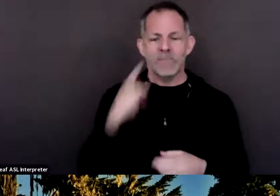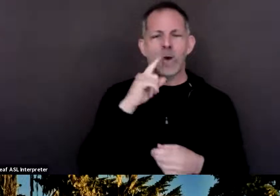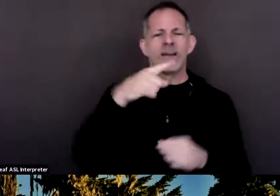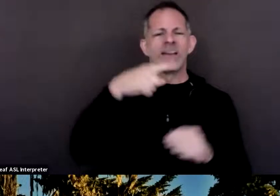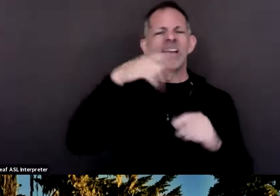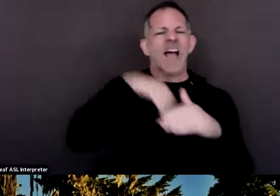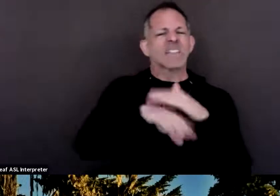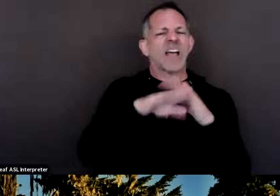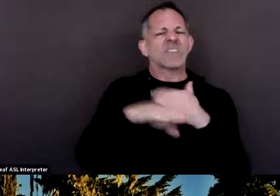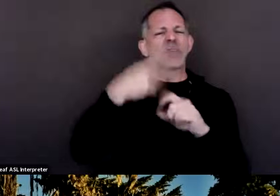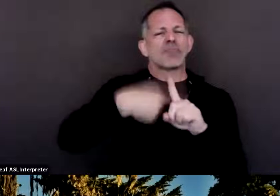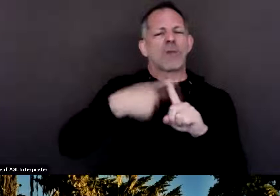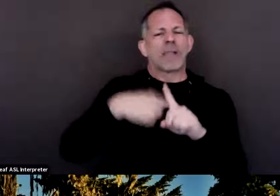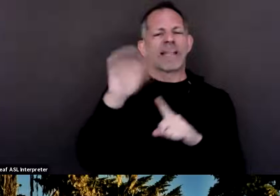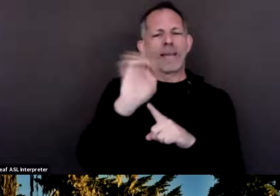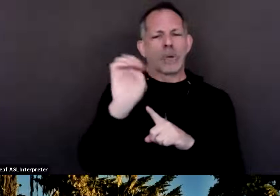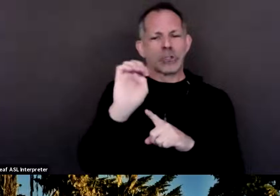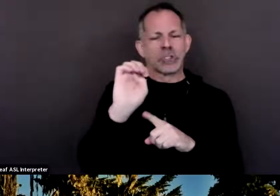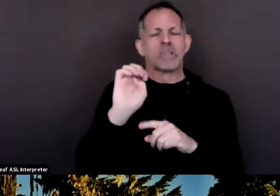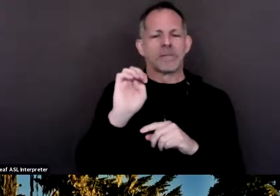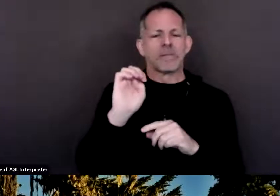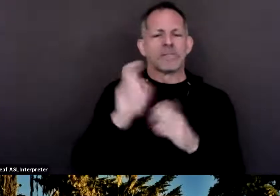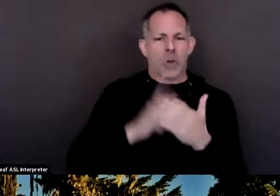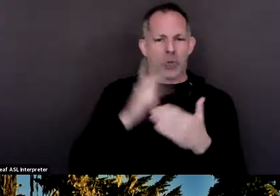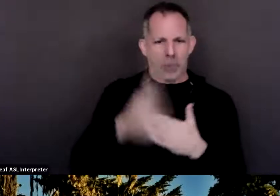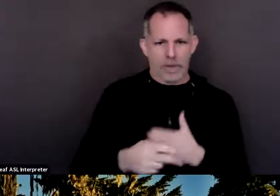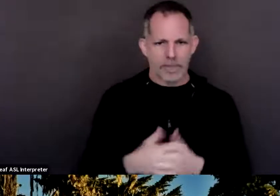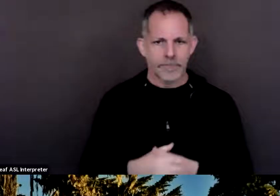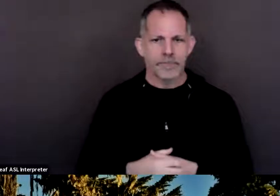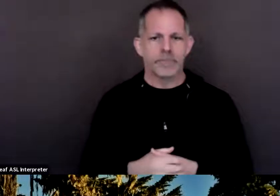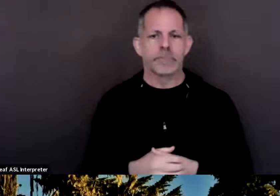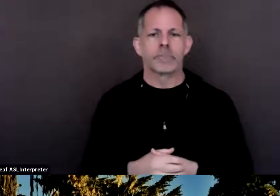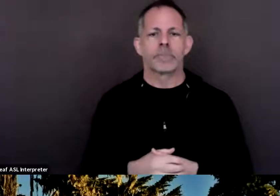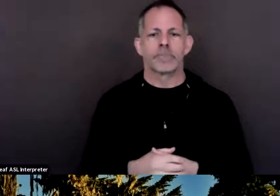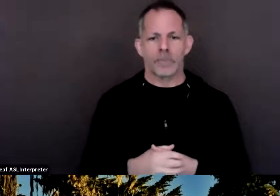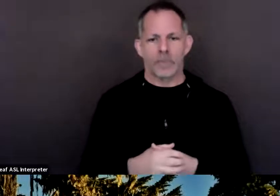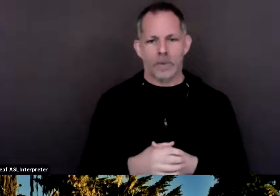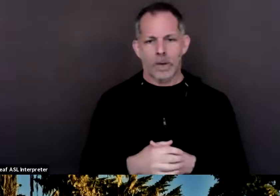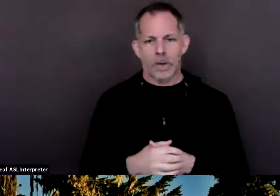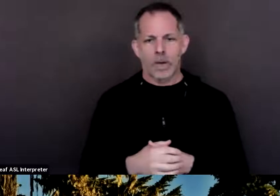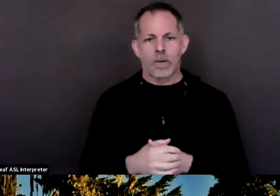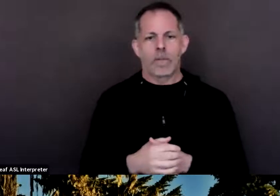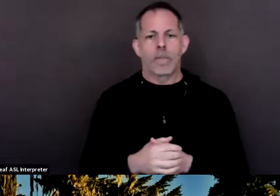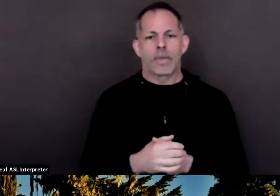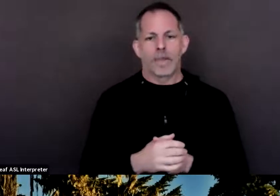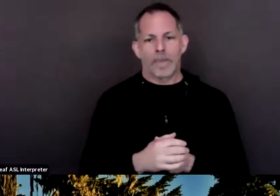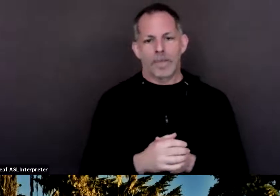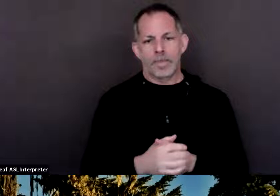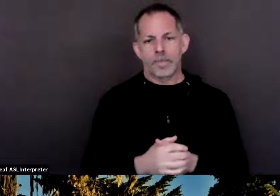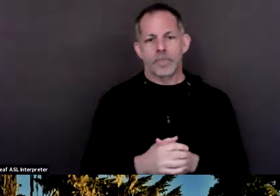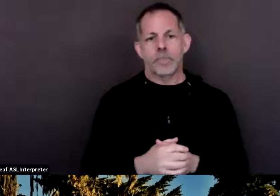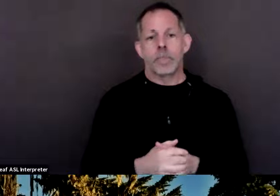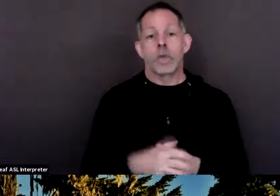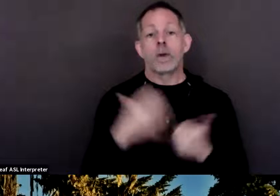our 211 system. So with that, I'll hand it over to Dr. Spitters from the Snohomish Health District.